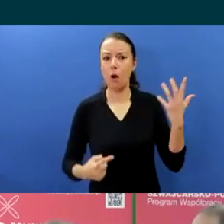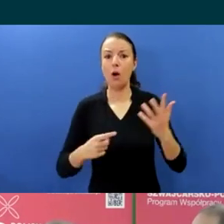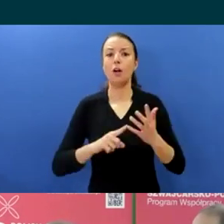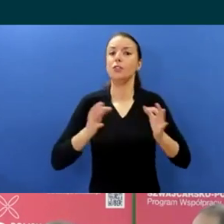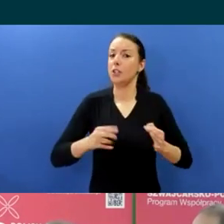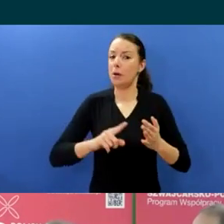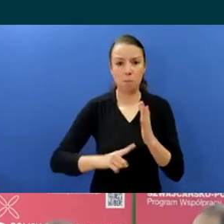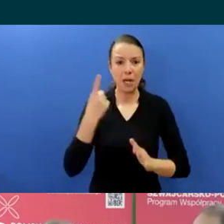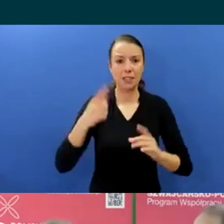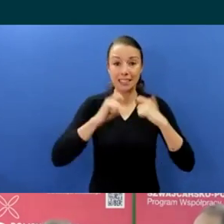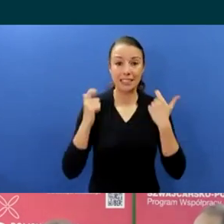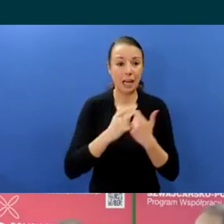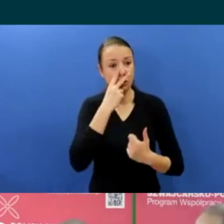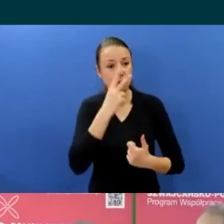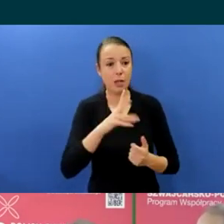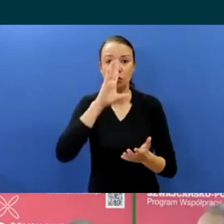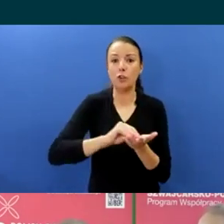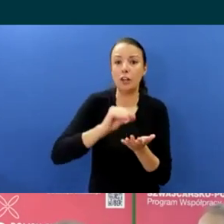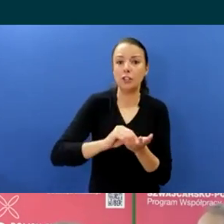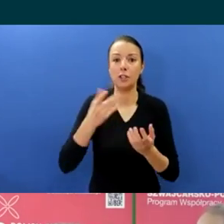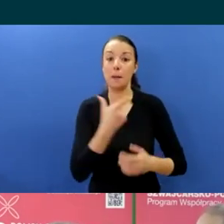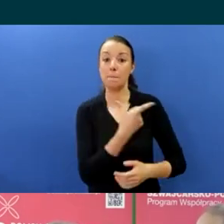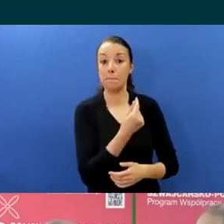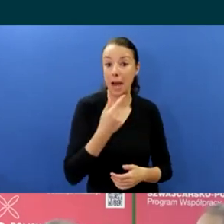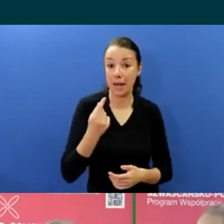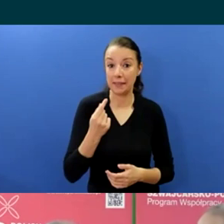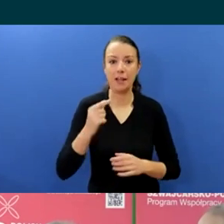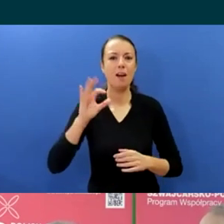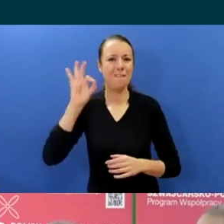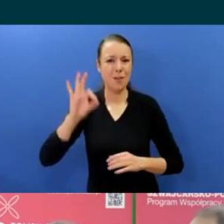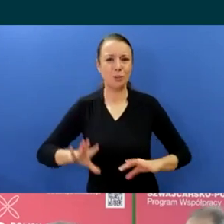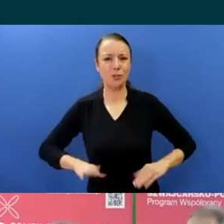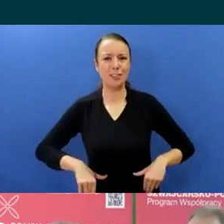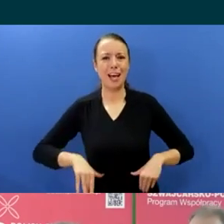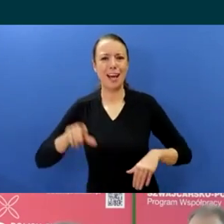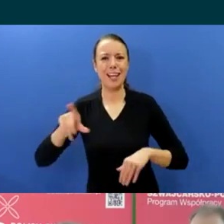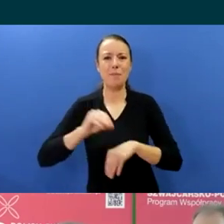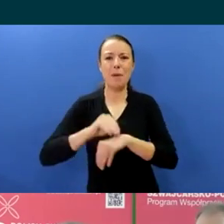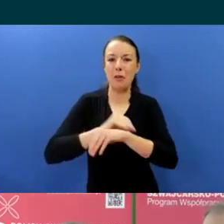It's the first time that we have a broad scope of different